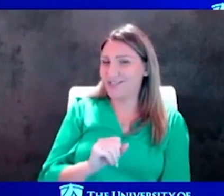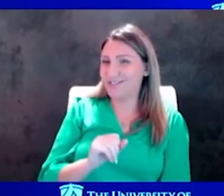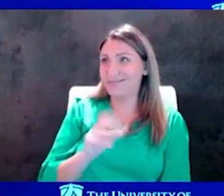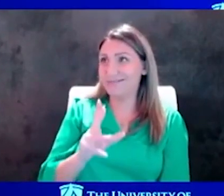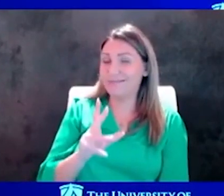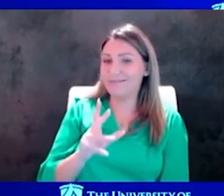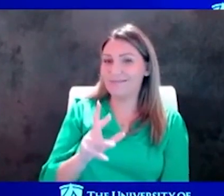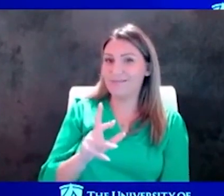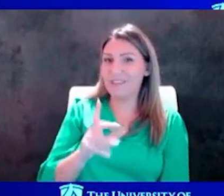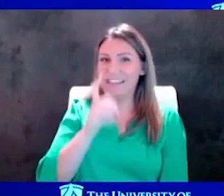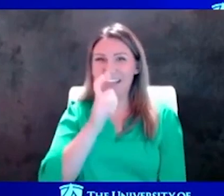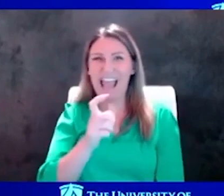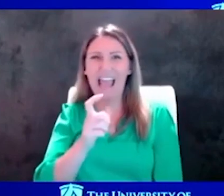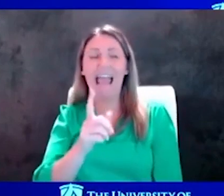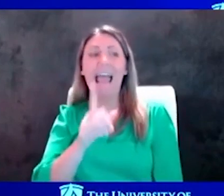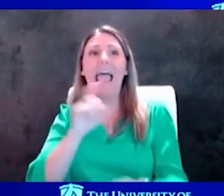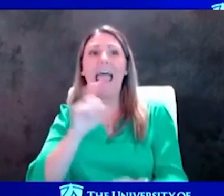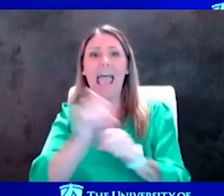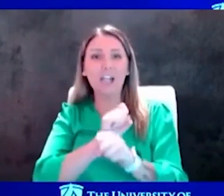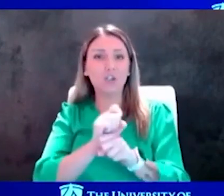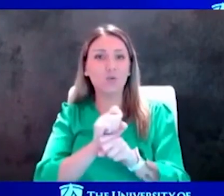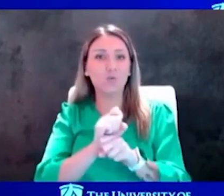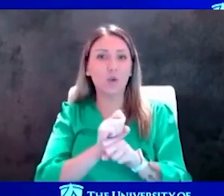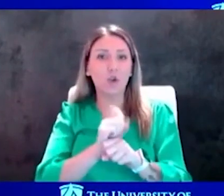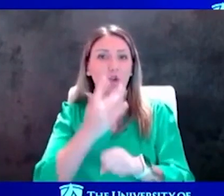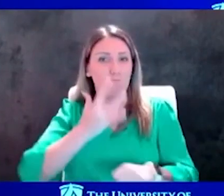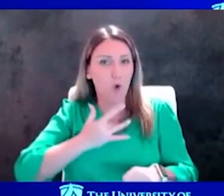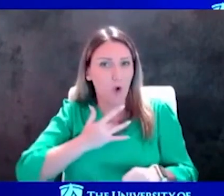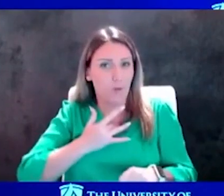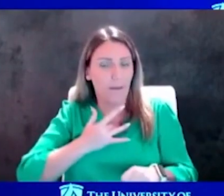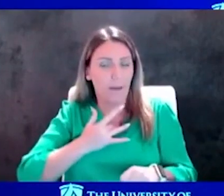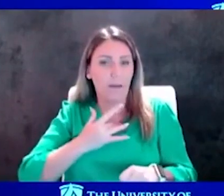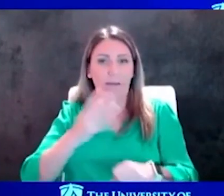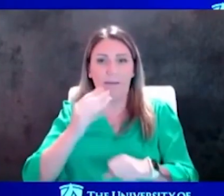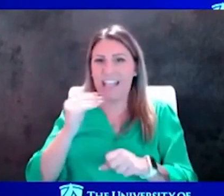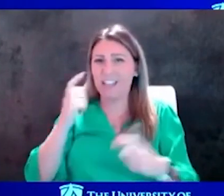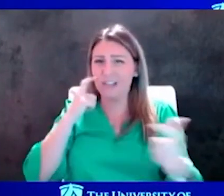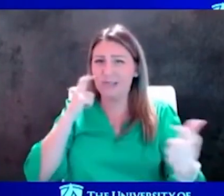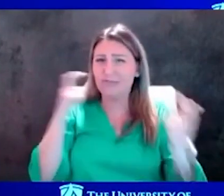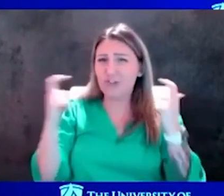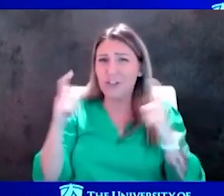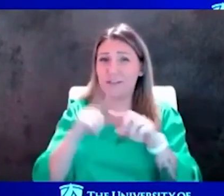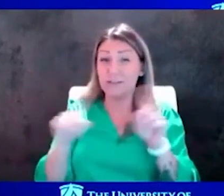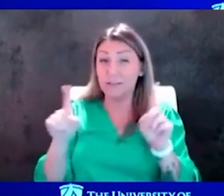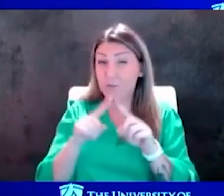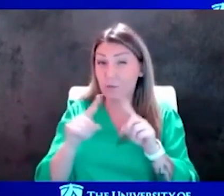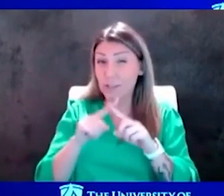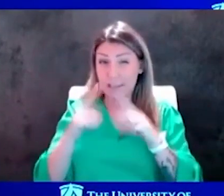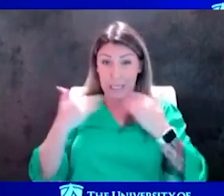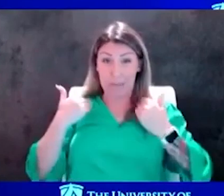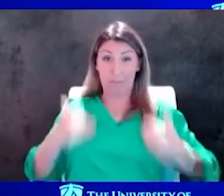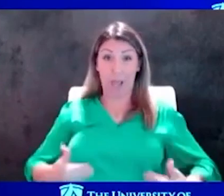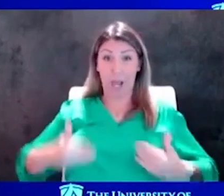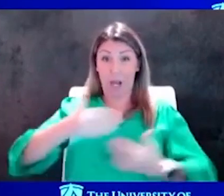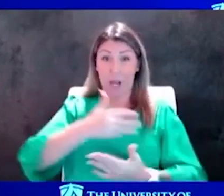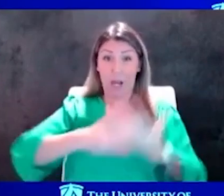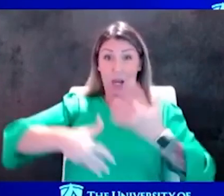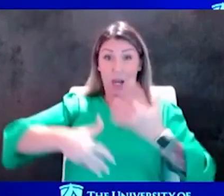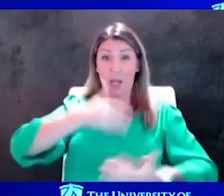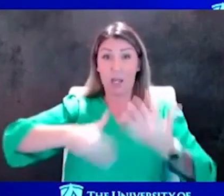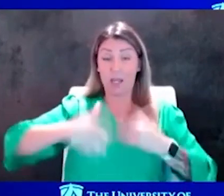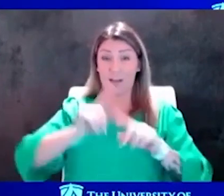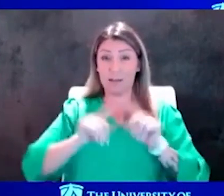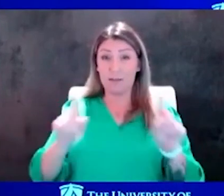birth date age. And is there a significant difference between 11 and 12 immunologically? I mean, for most people,